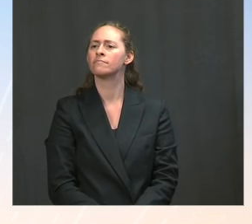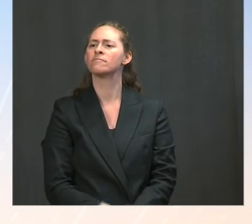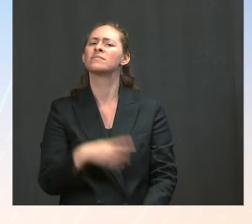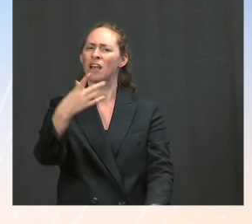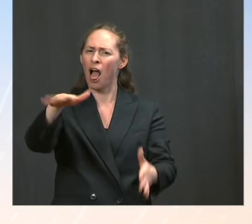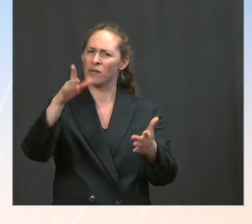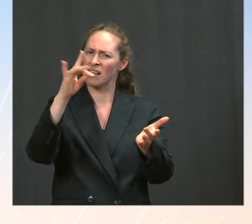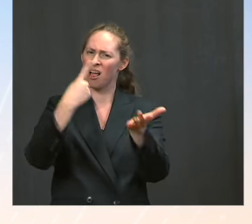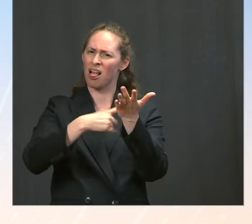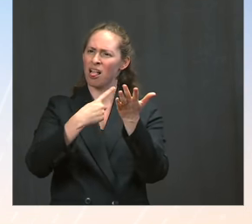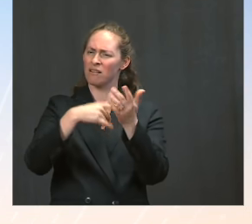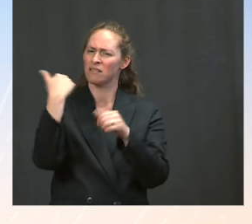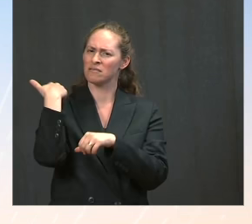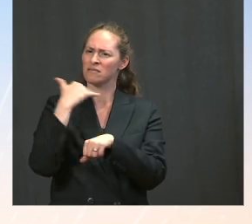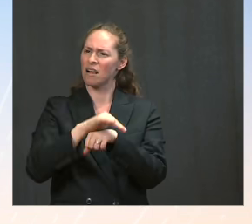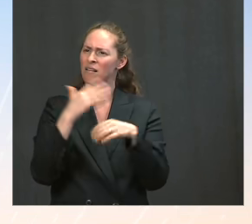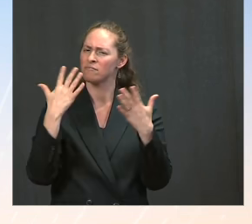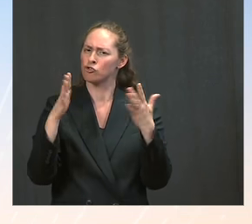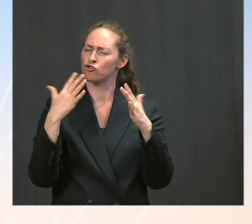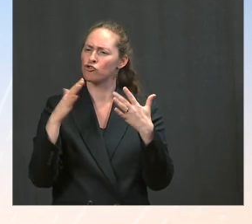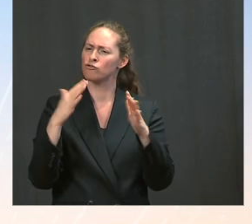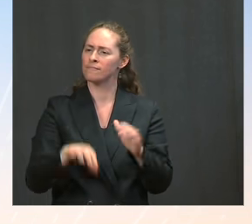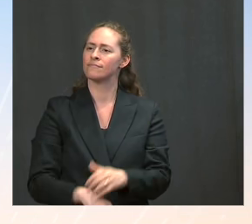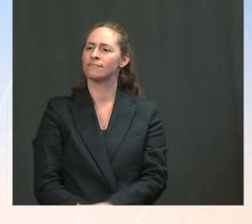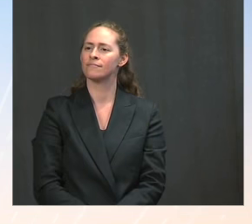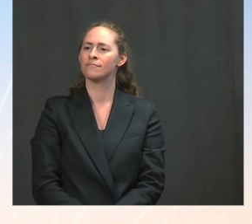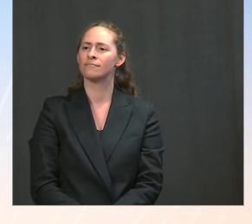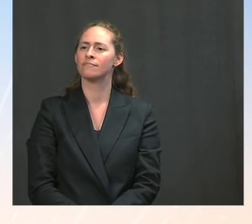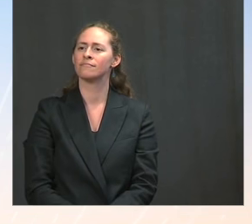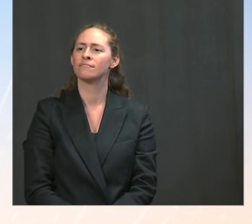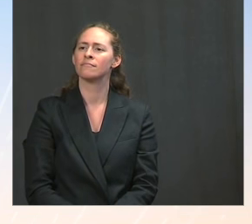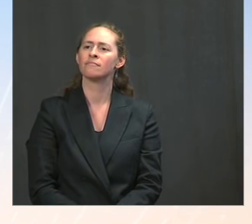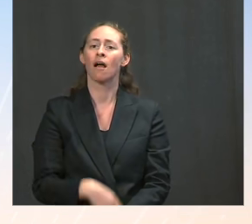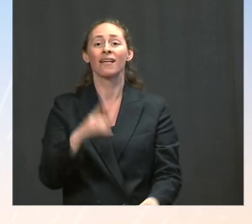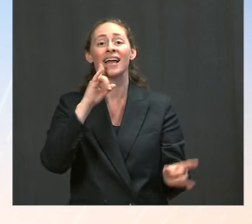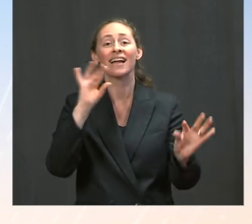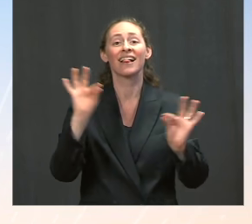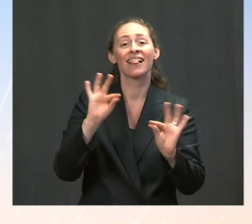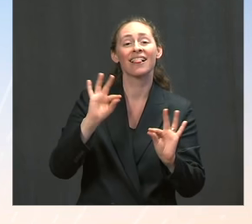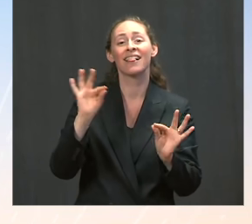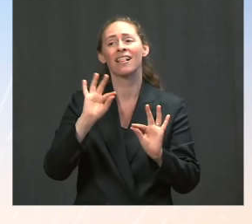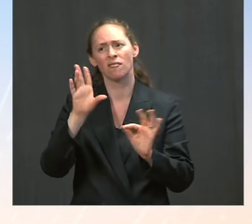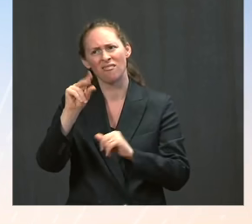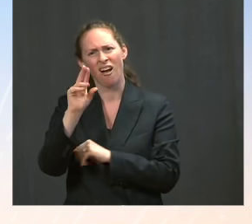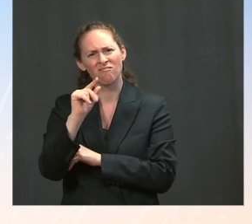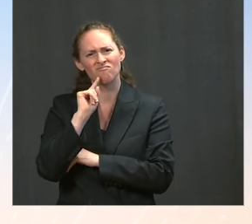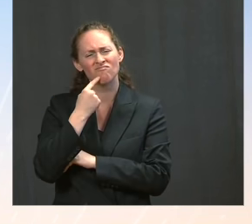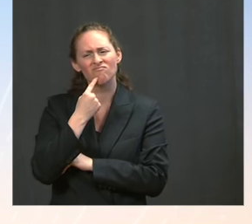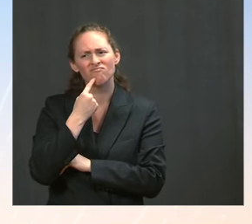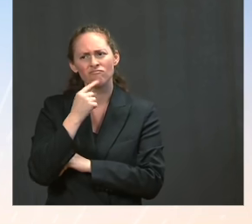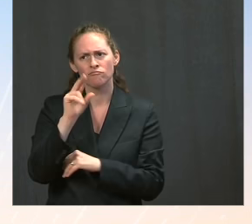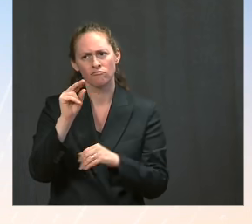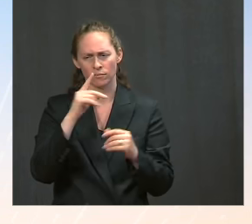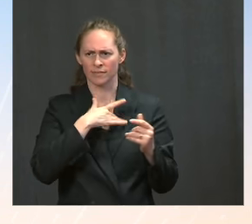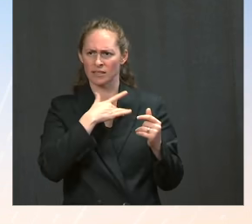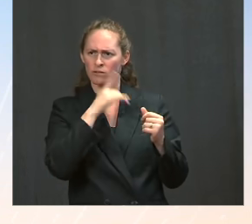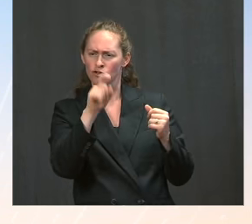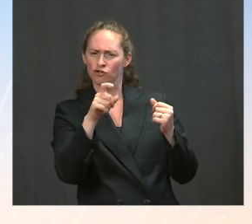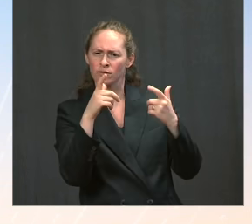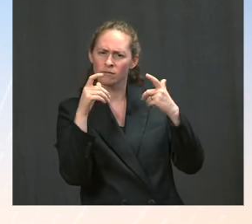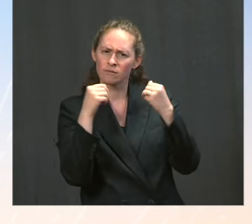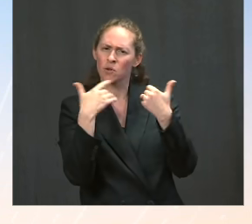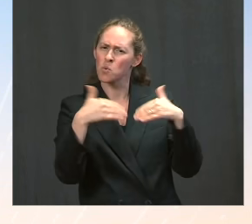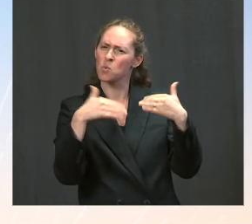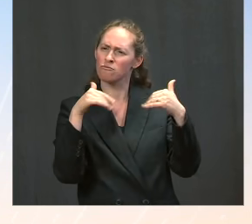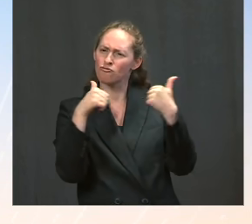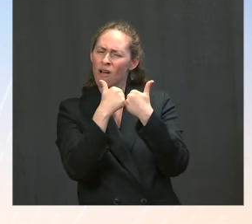to be obstreperous, I think is a word he's used before, I've wanted to use in here, and it shouldn't be so easy to prevent